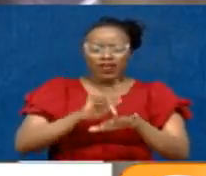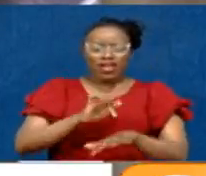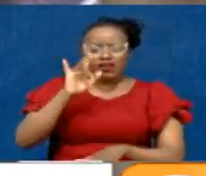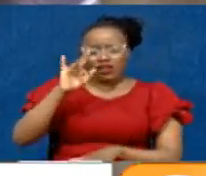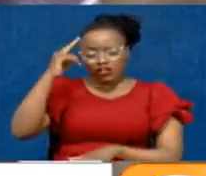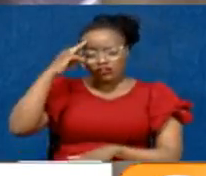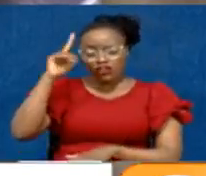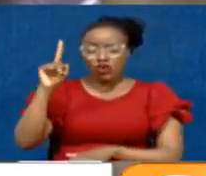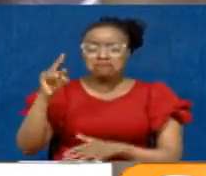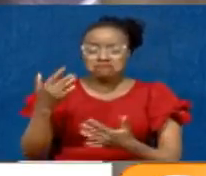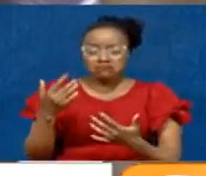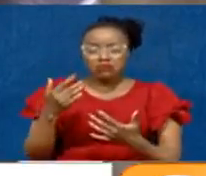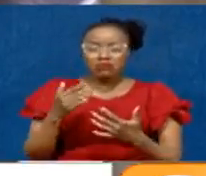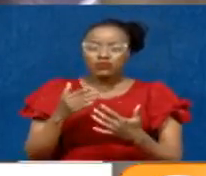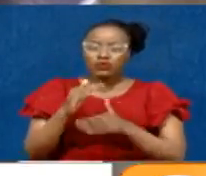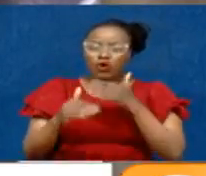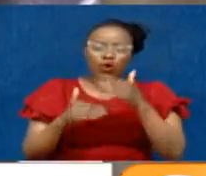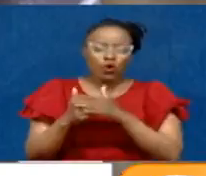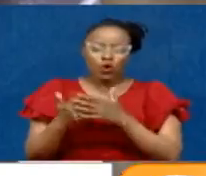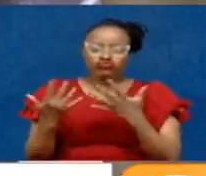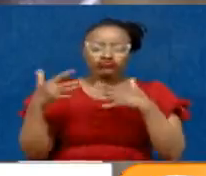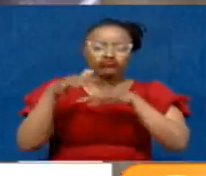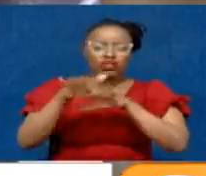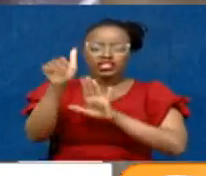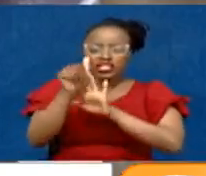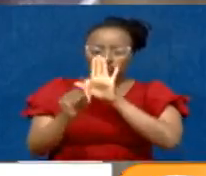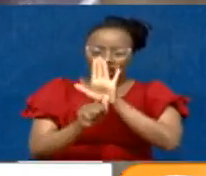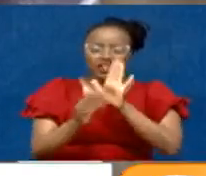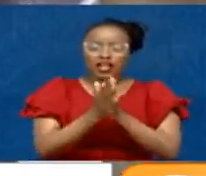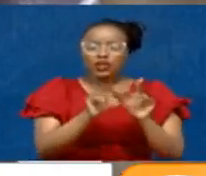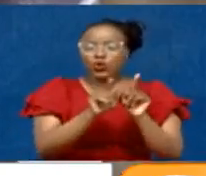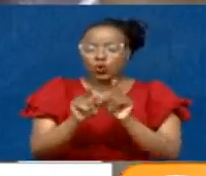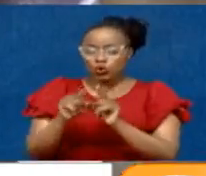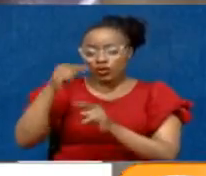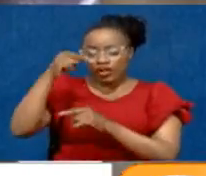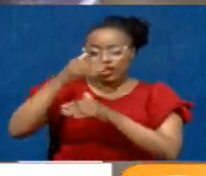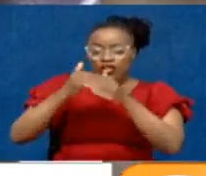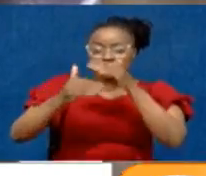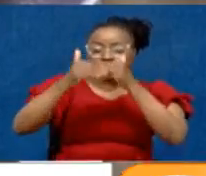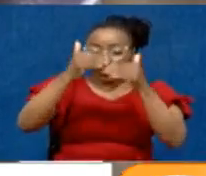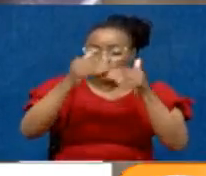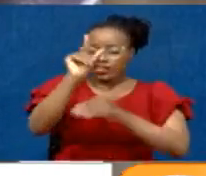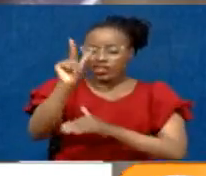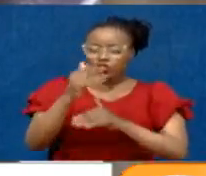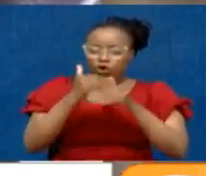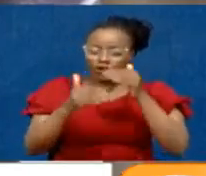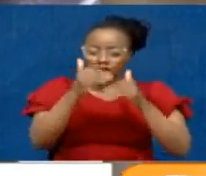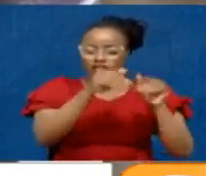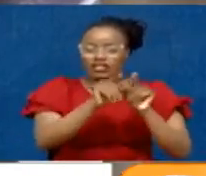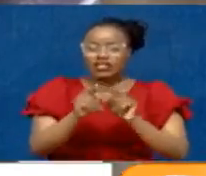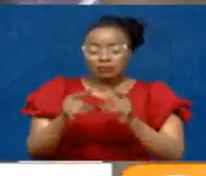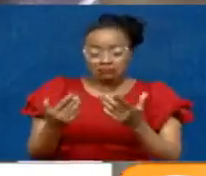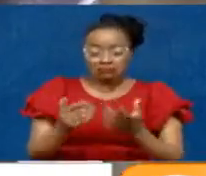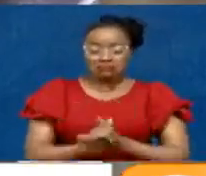repercussions for our overall integration agenda and regional infrastructure development in particular.